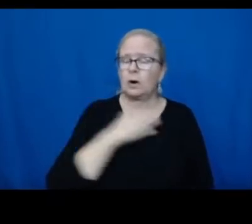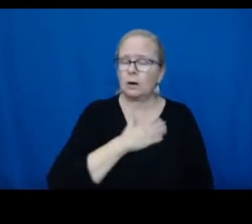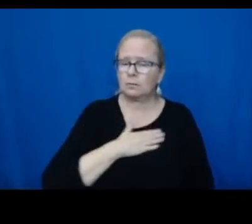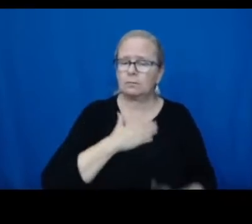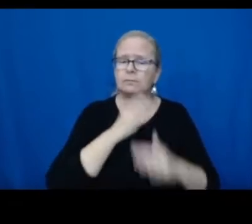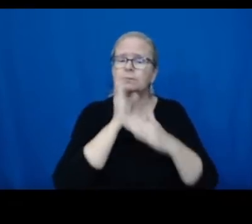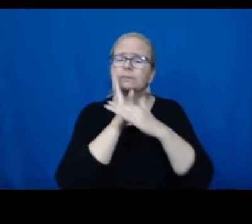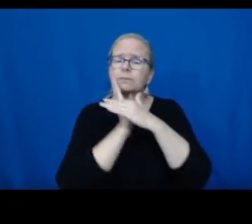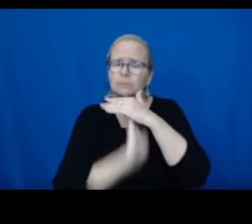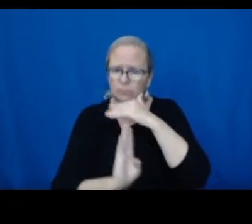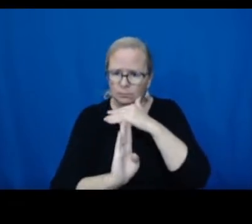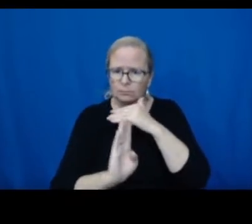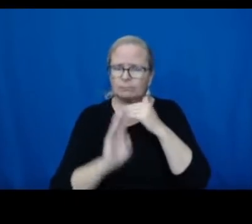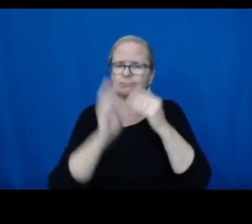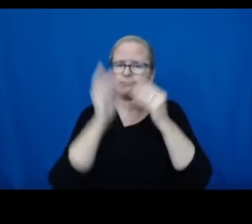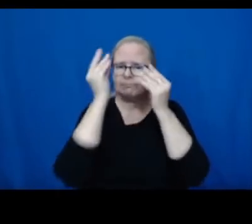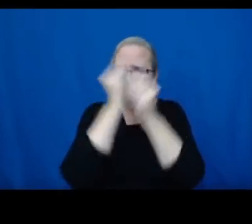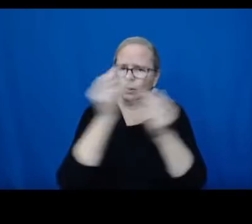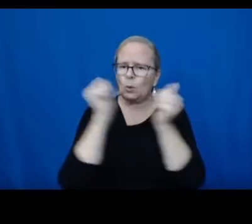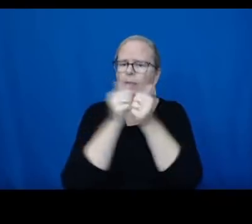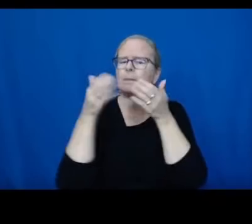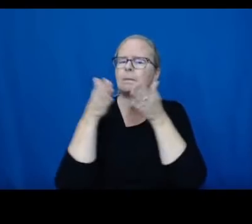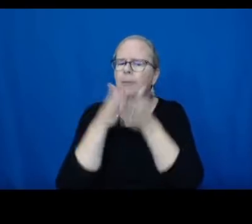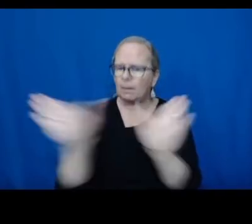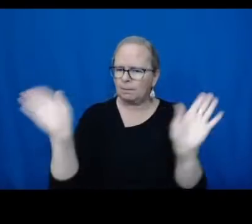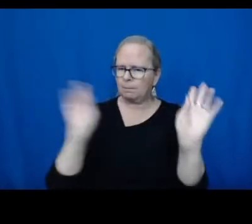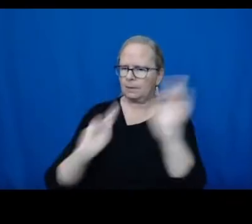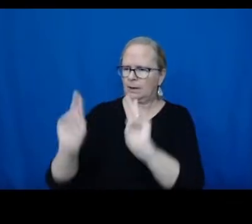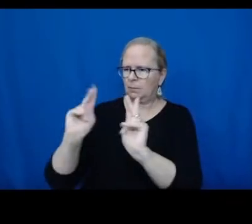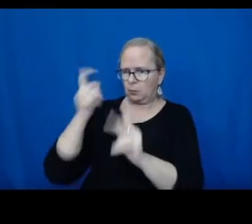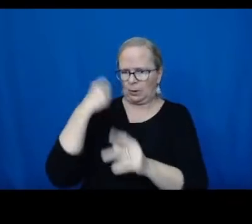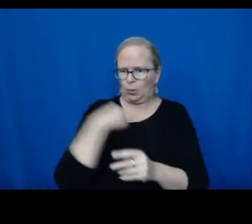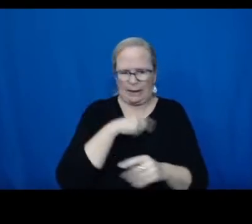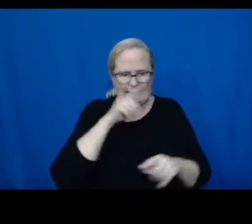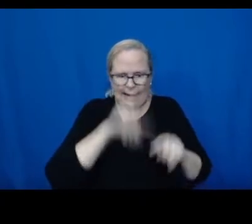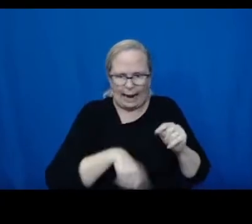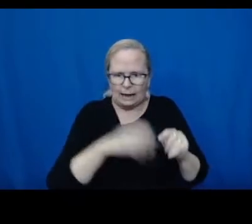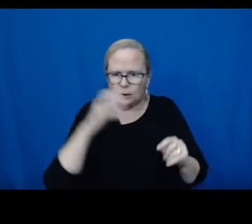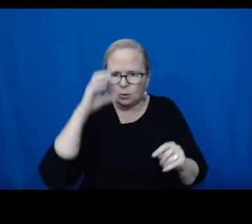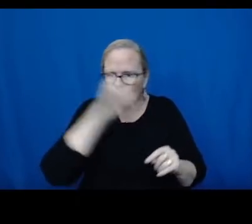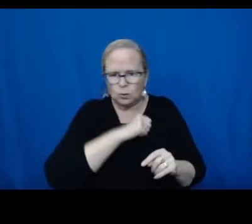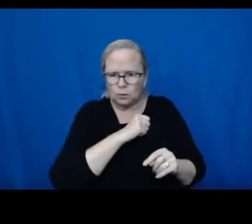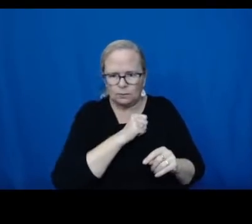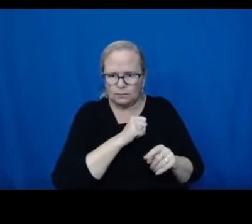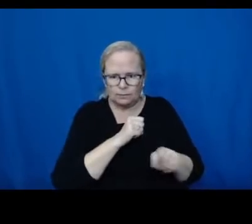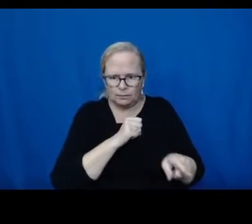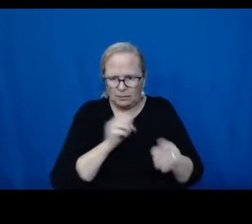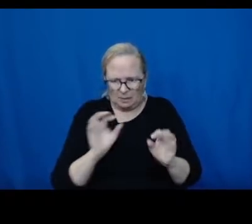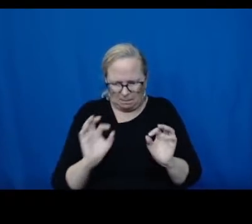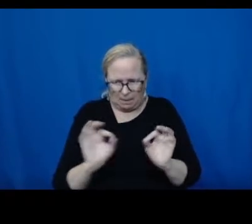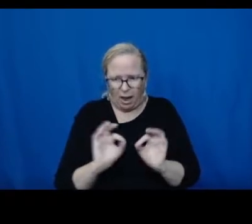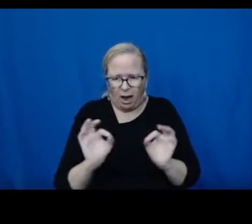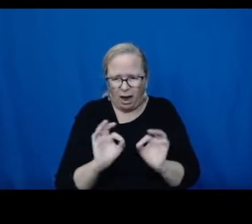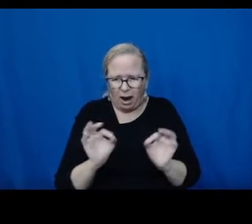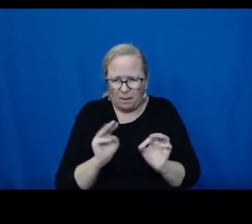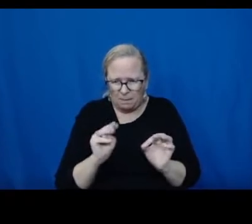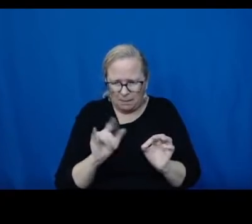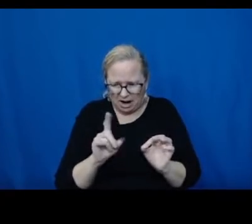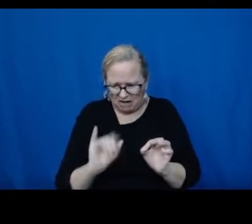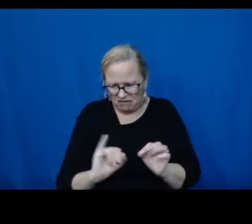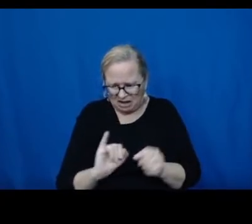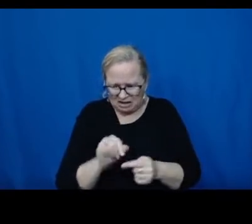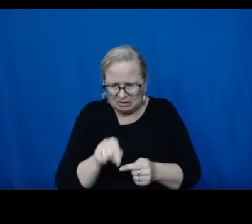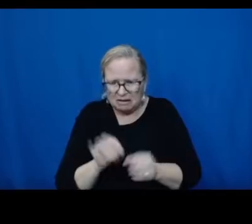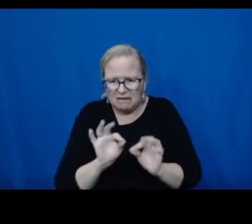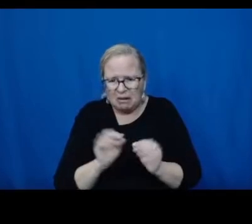mild infections will not necessarily face consequences down the road, even if it's just a small percentage of them. The numbers overall are